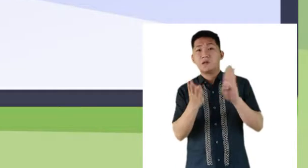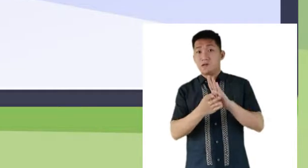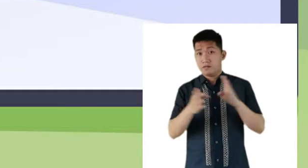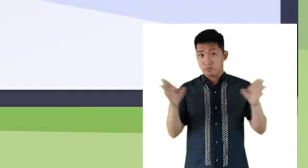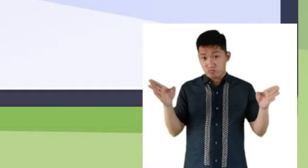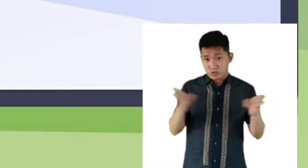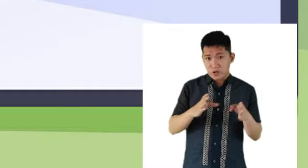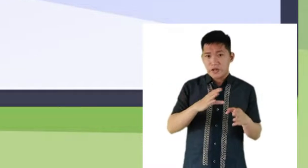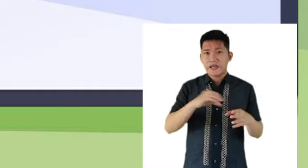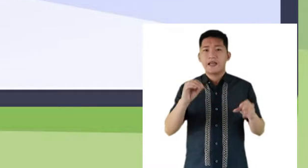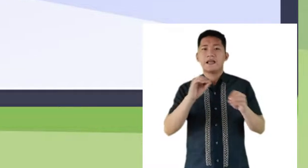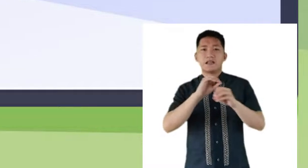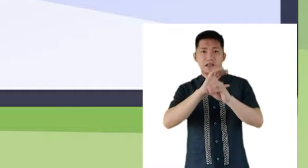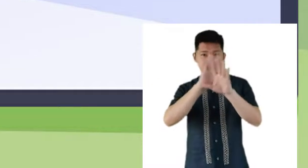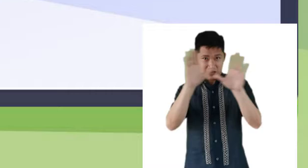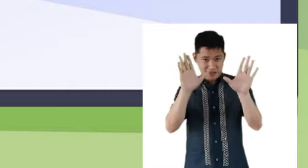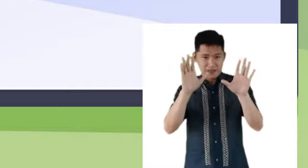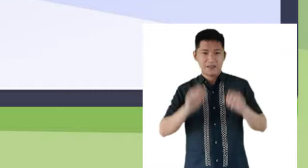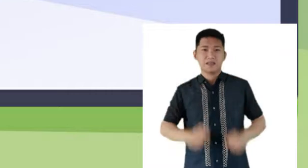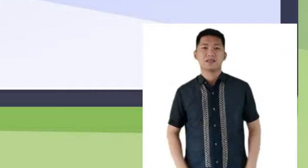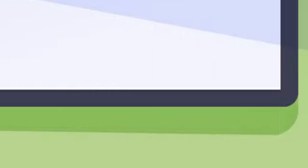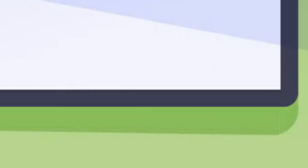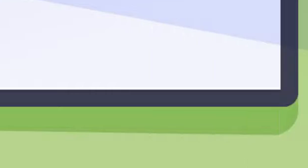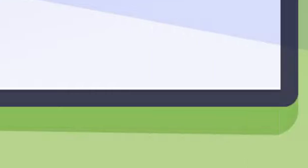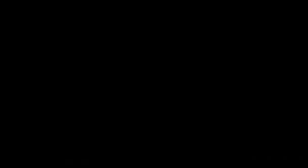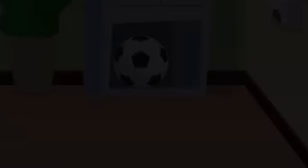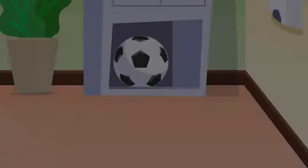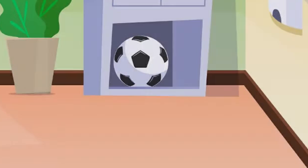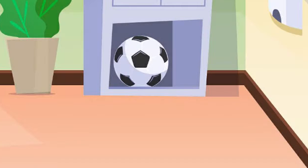became shorter but clearer.